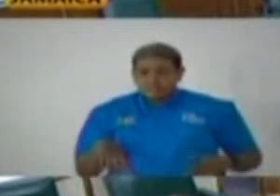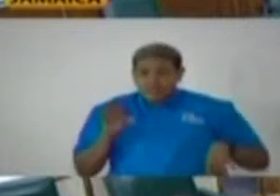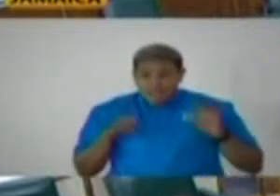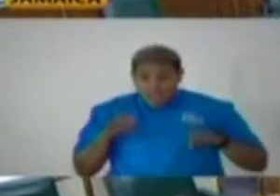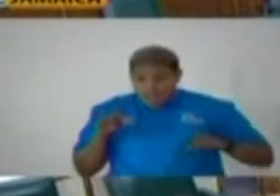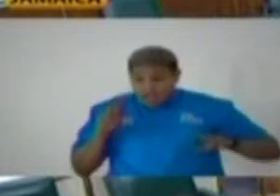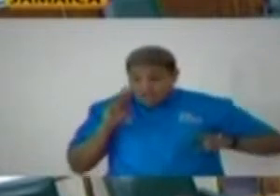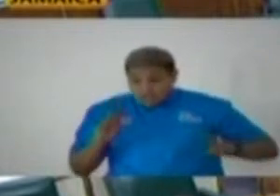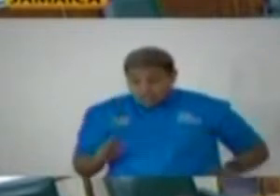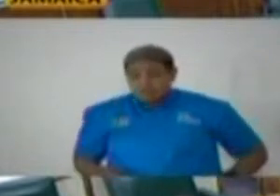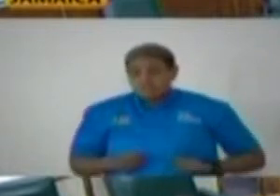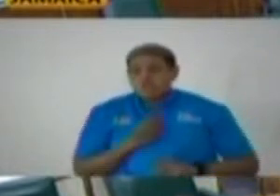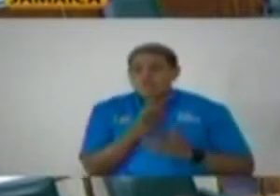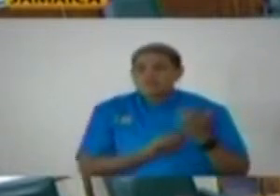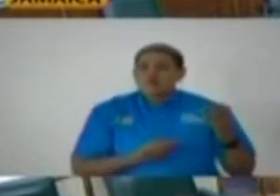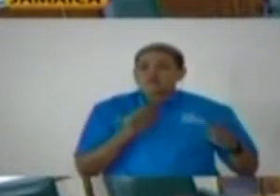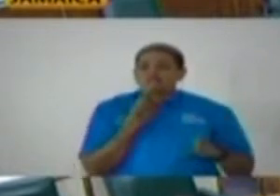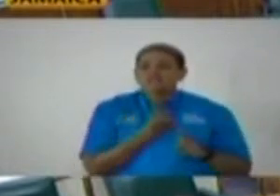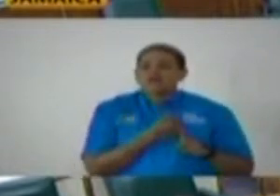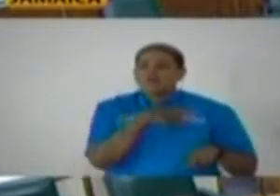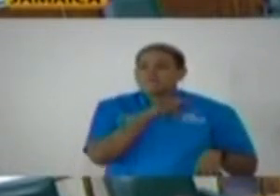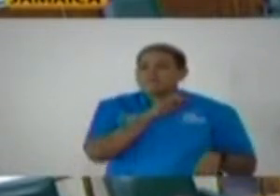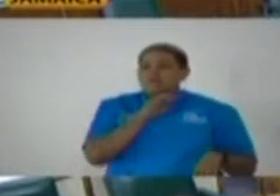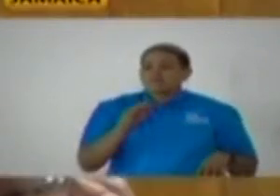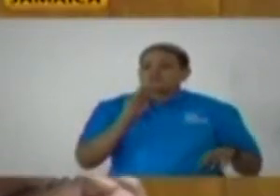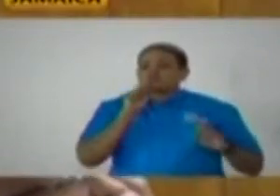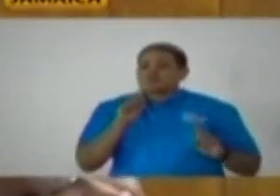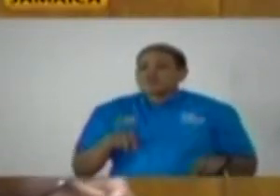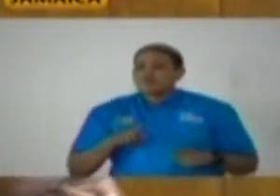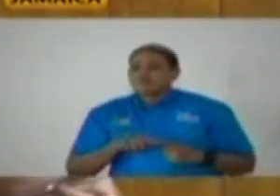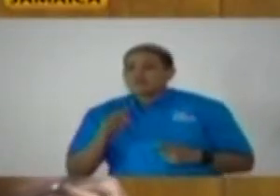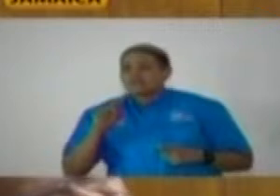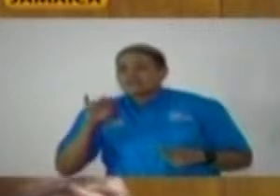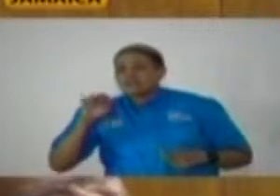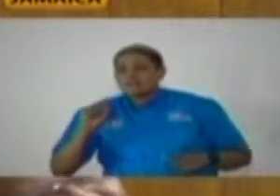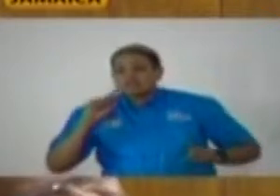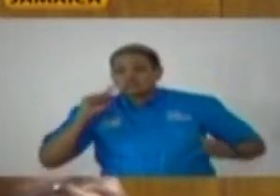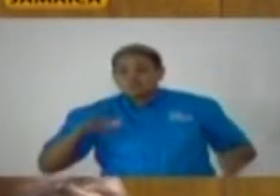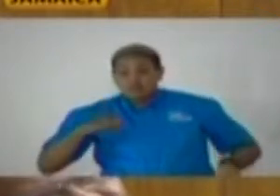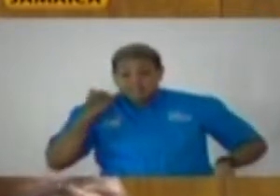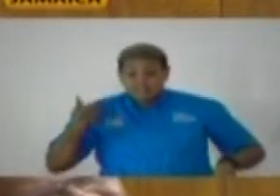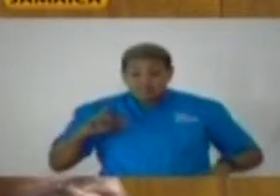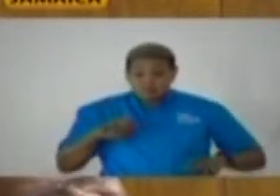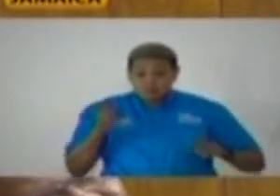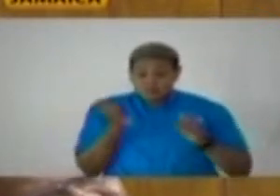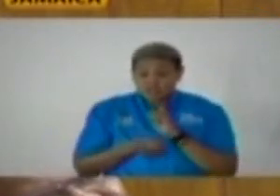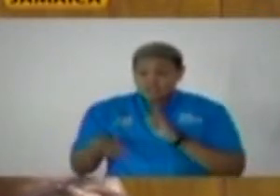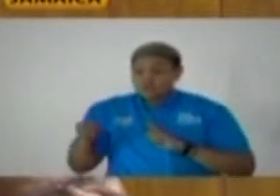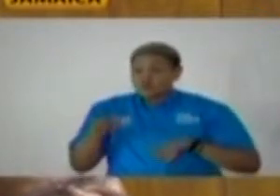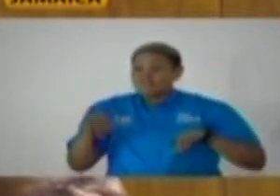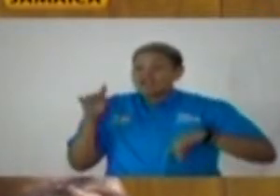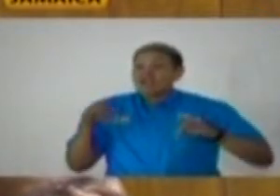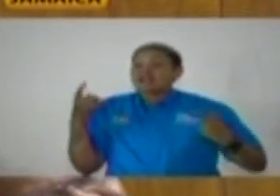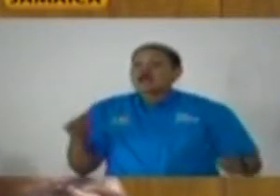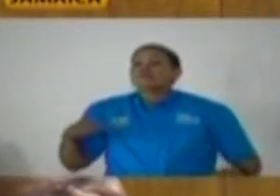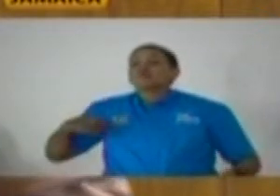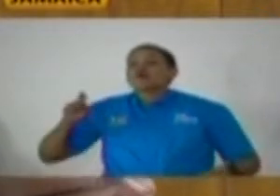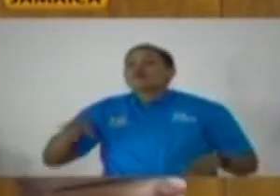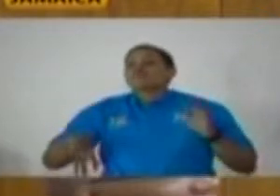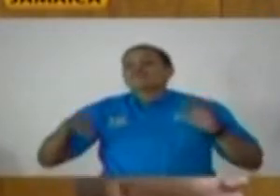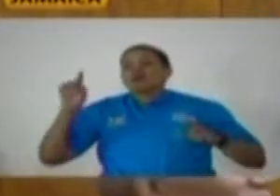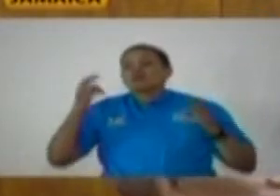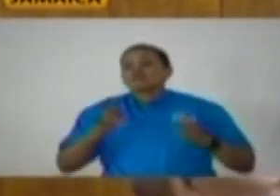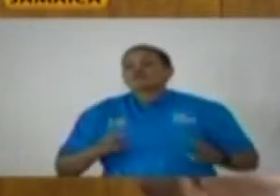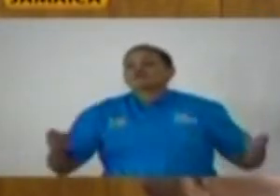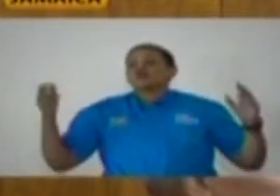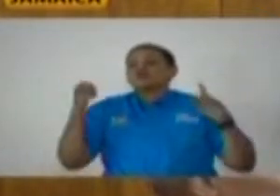findings from both the Patterson report and the Davies report, if we are to reverse those findings, we have to find the